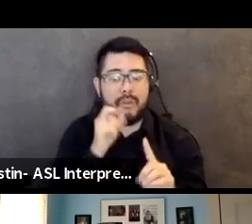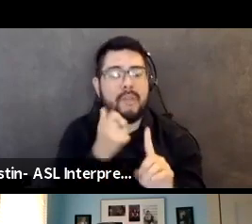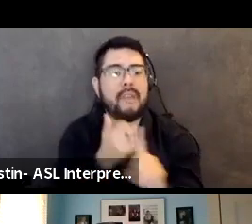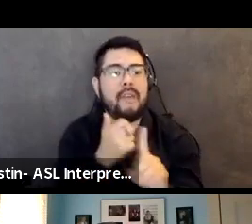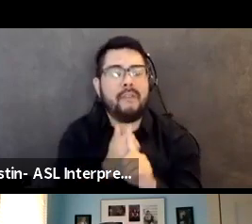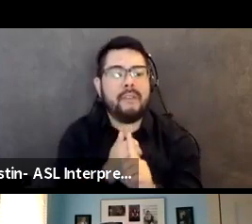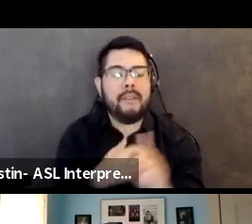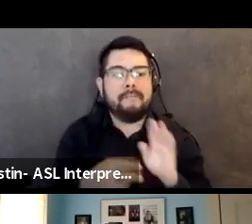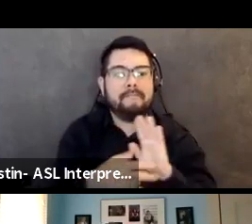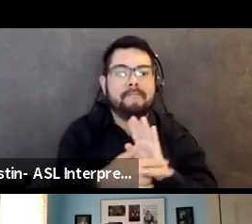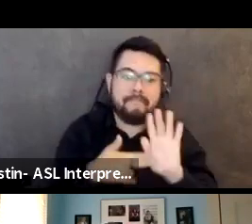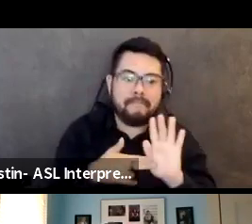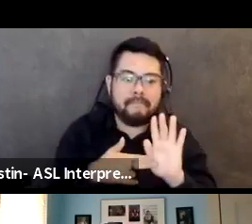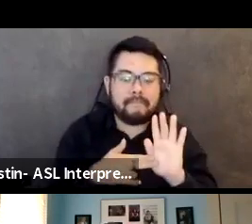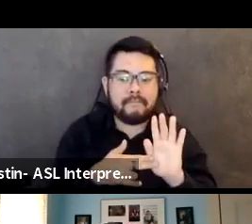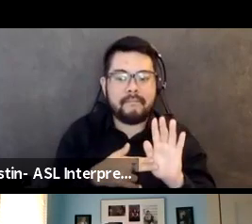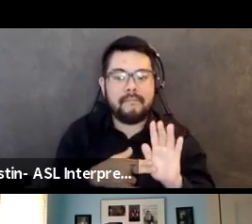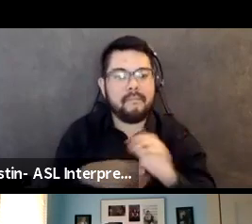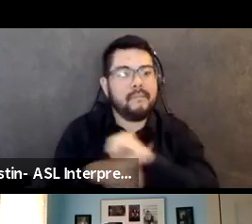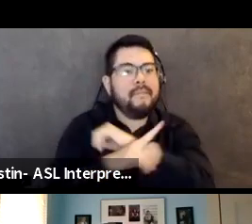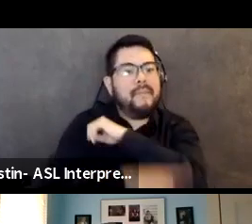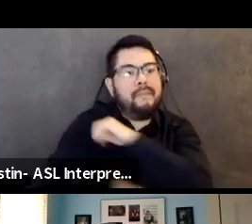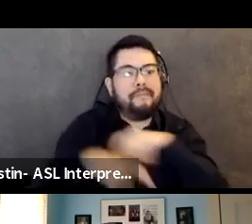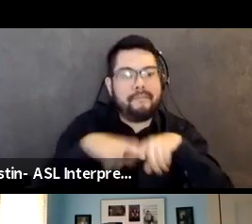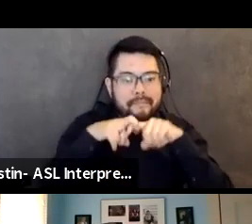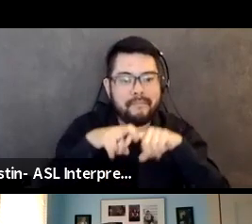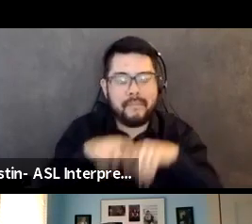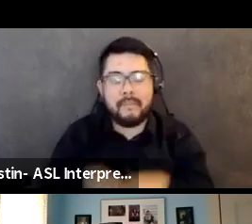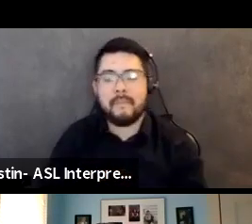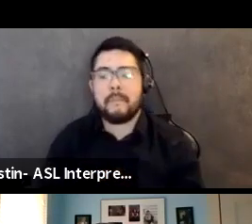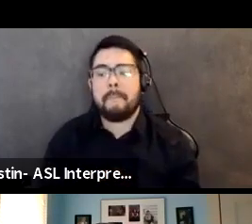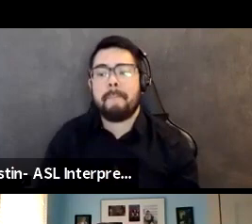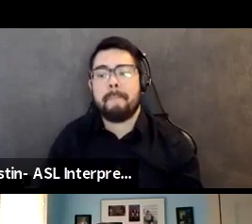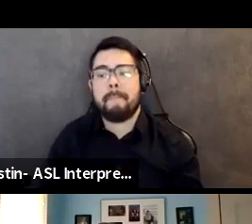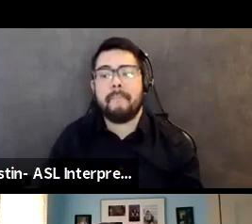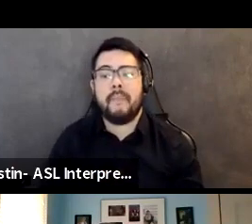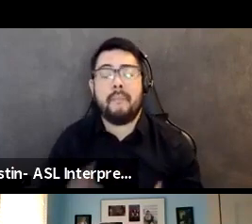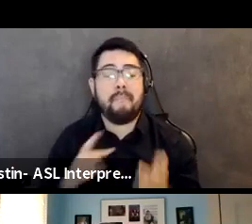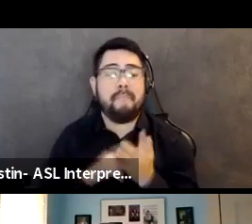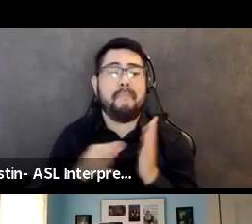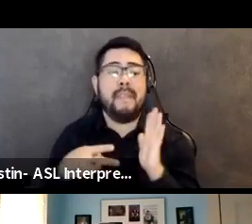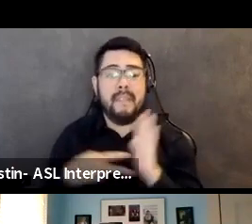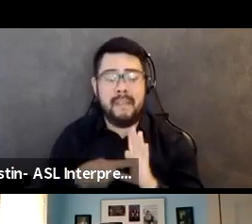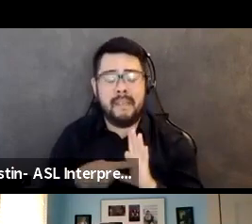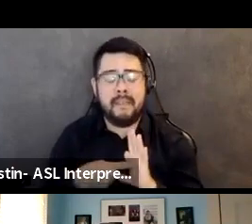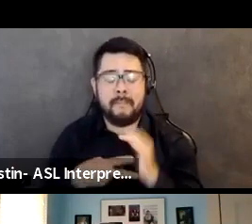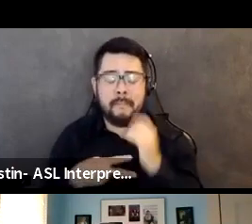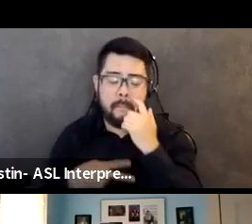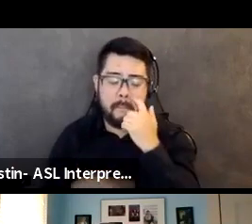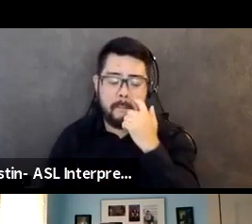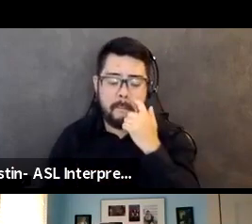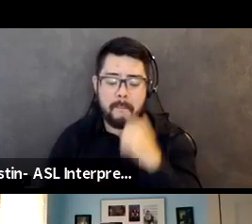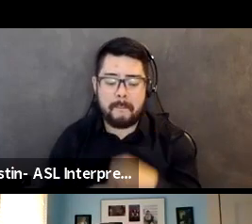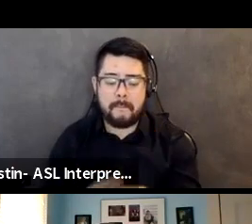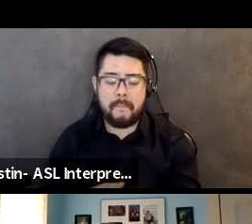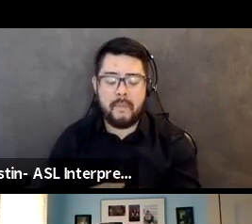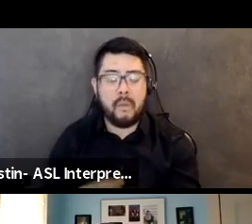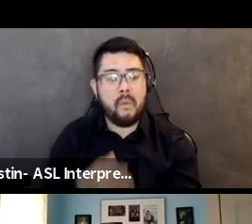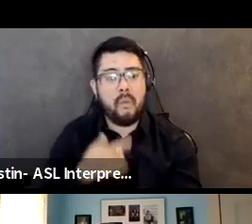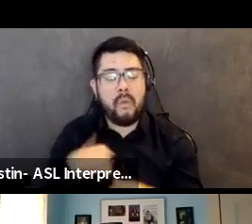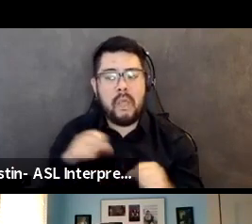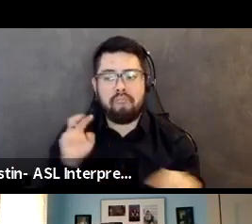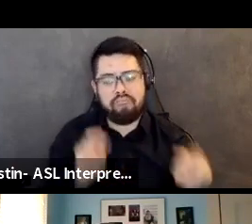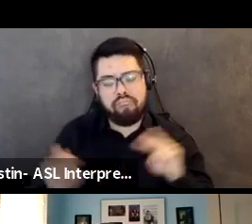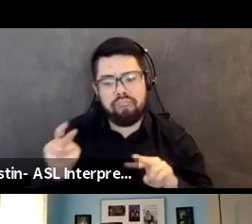victims of any interaction so one could try to make the um connection that